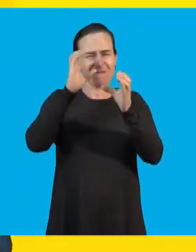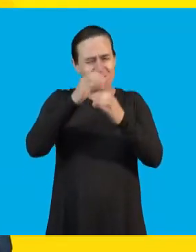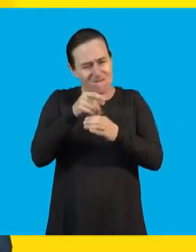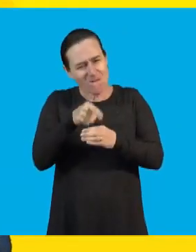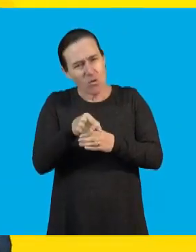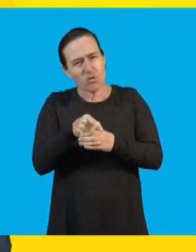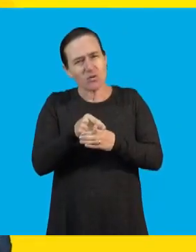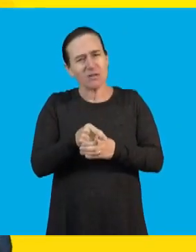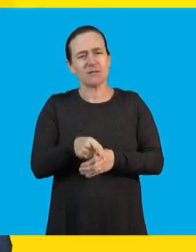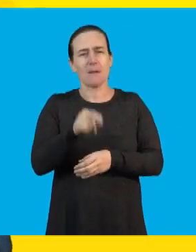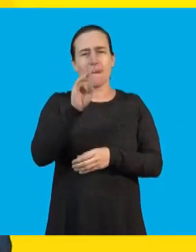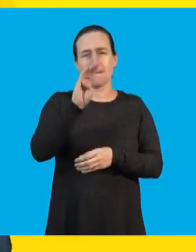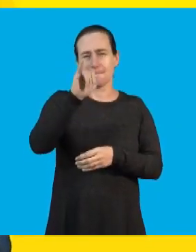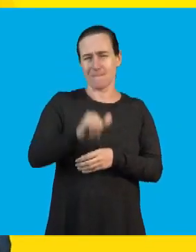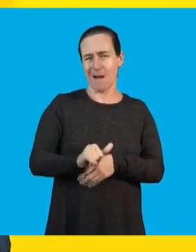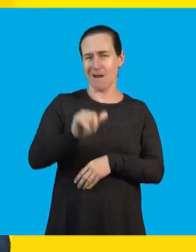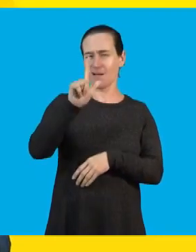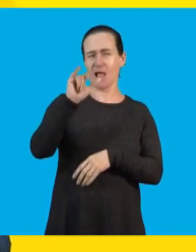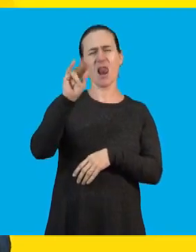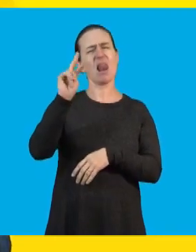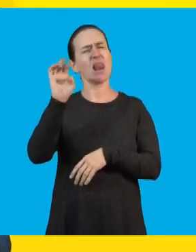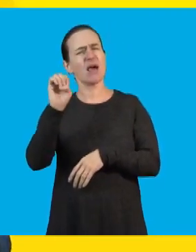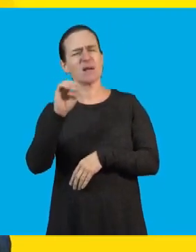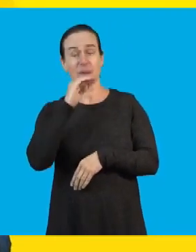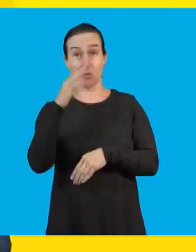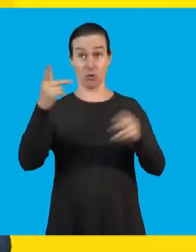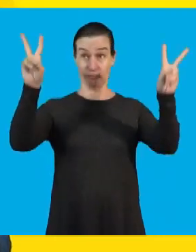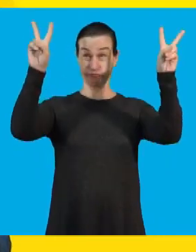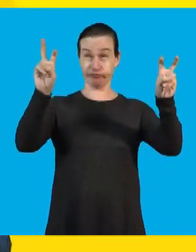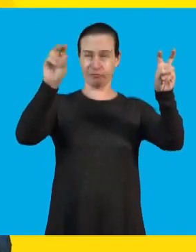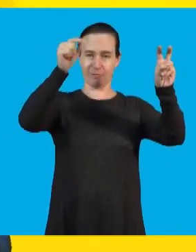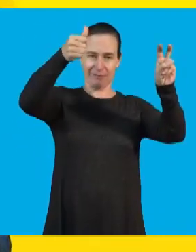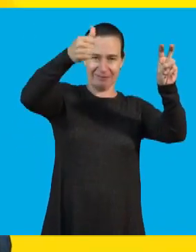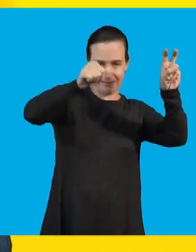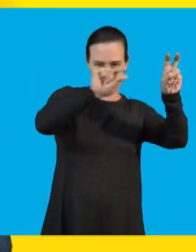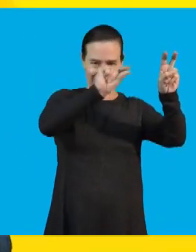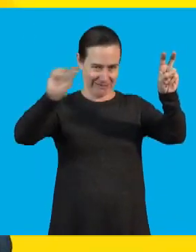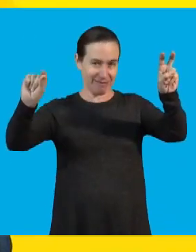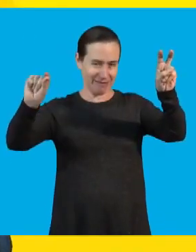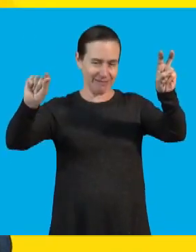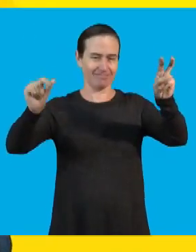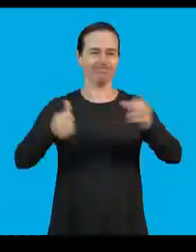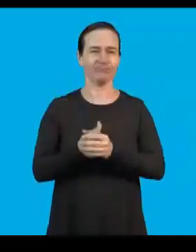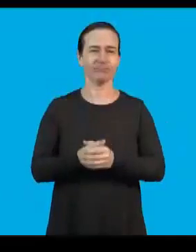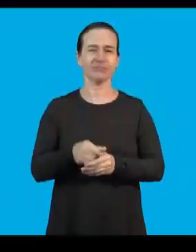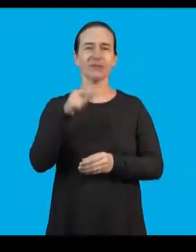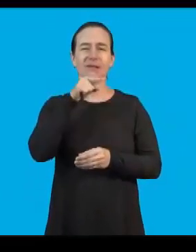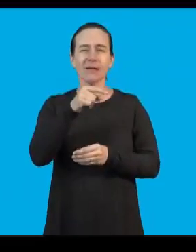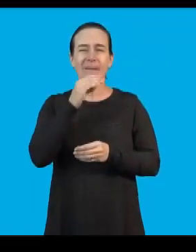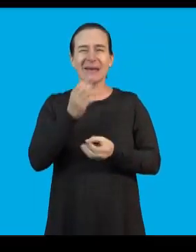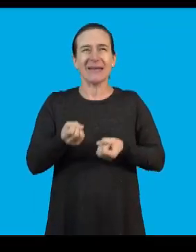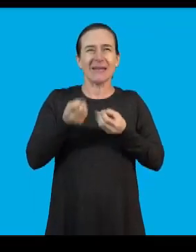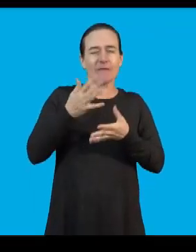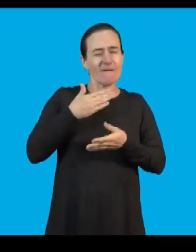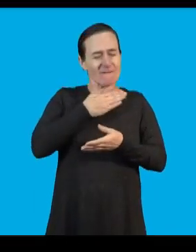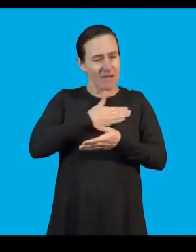on the byline. So usually the byline appears under the heading or just under the title. So usually this